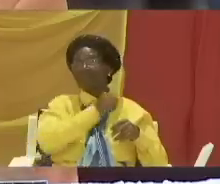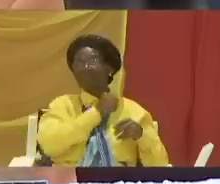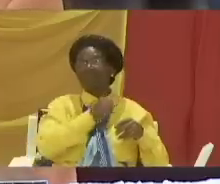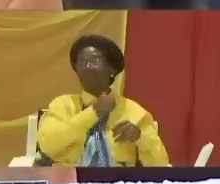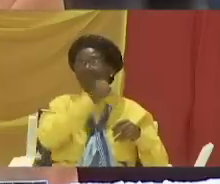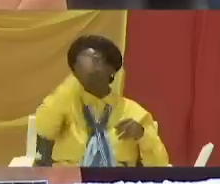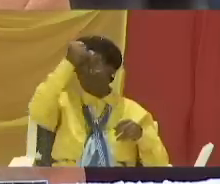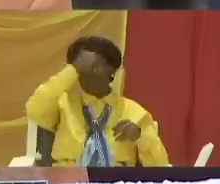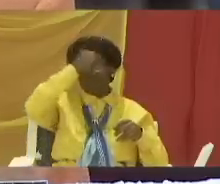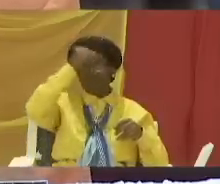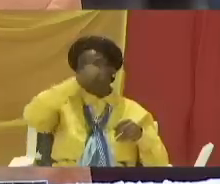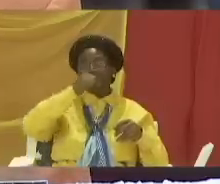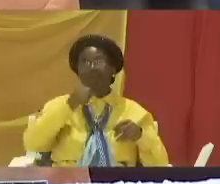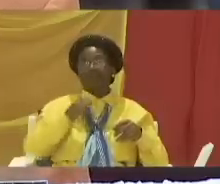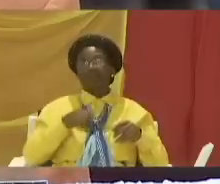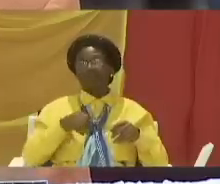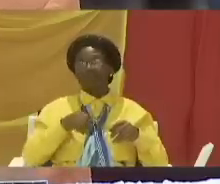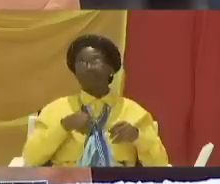so on and so forth.